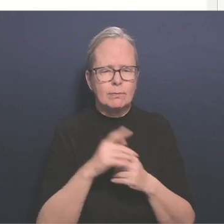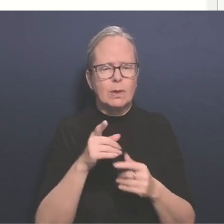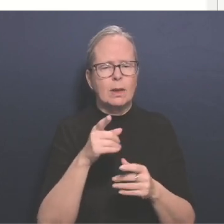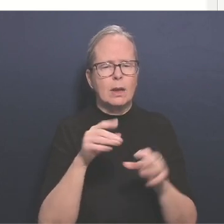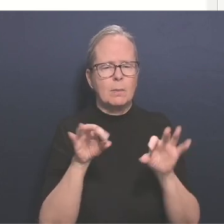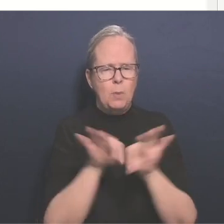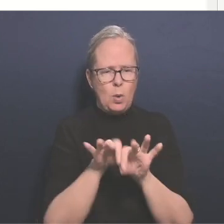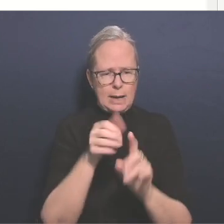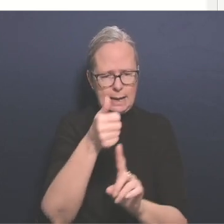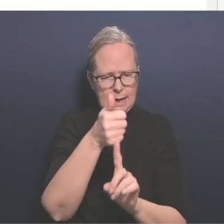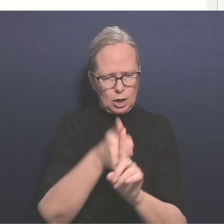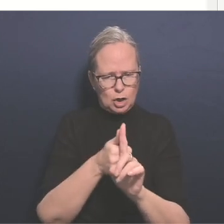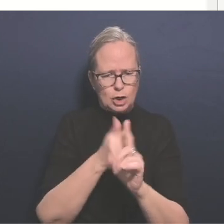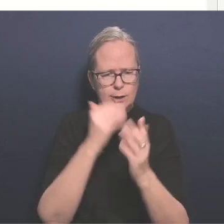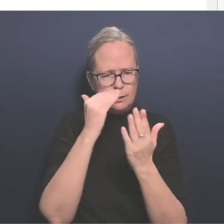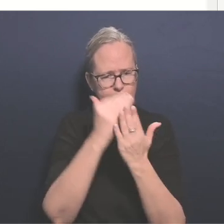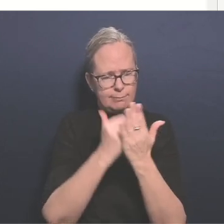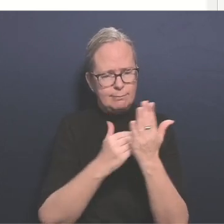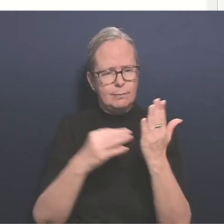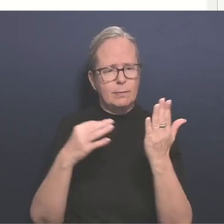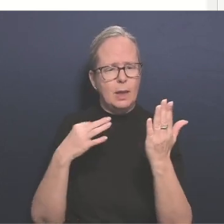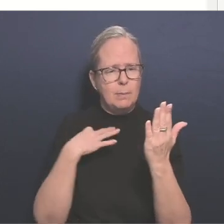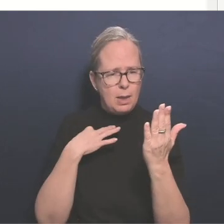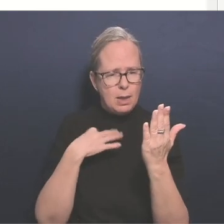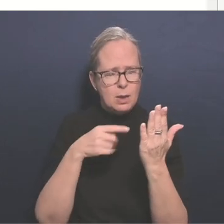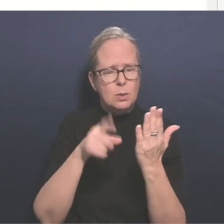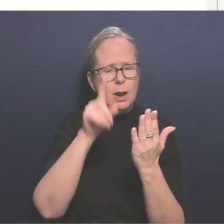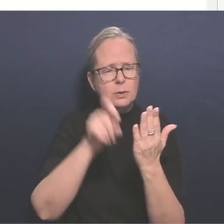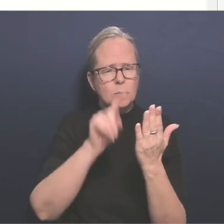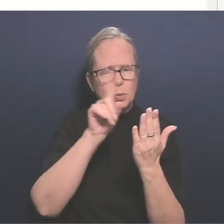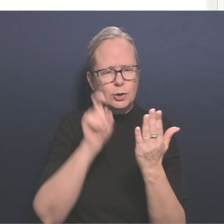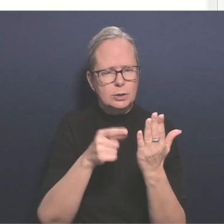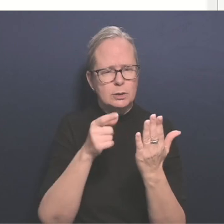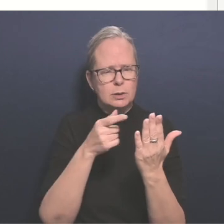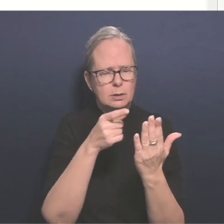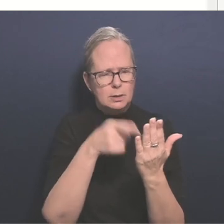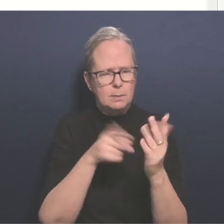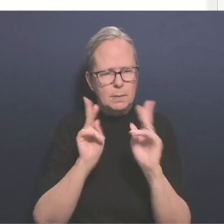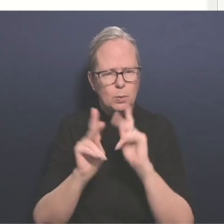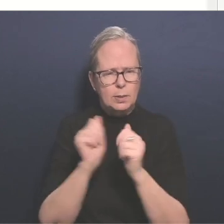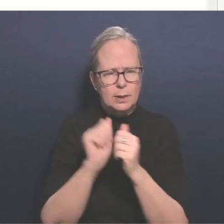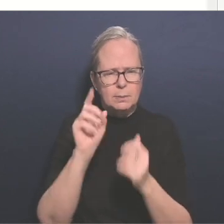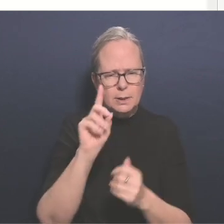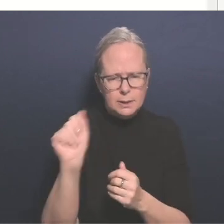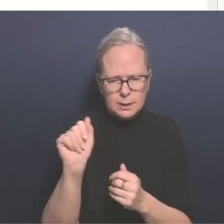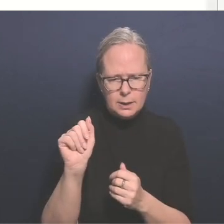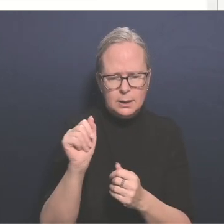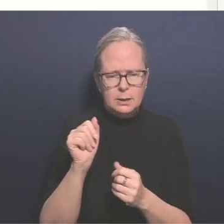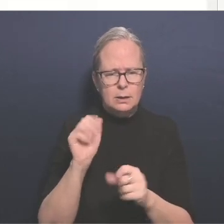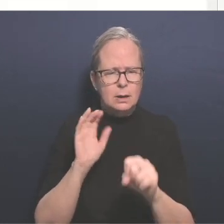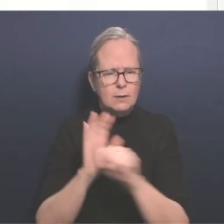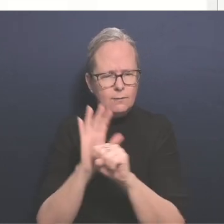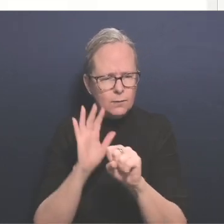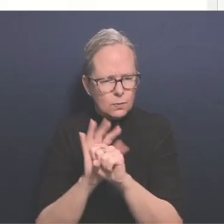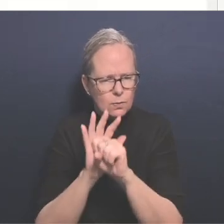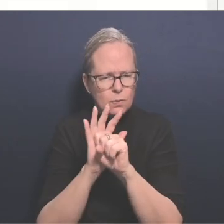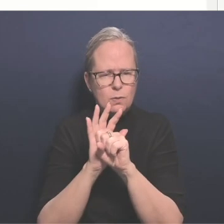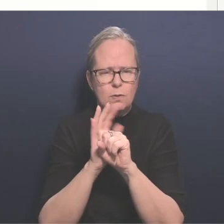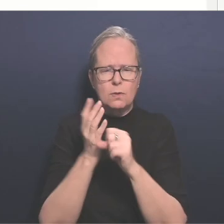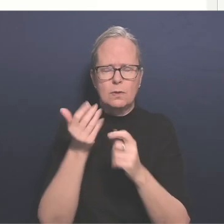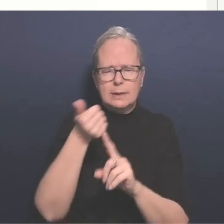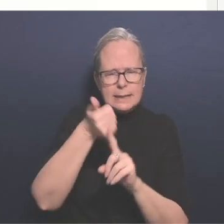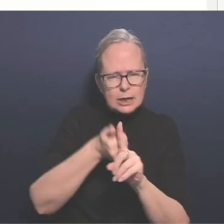if it's approved, and more importantly, what you would need to do if your application is denied. And it walks you